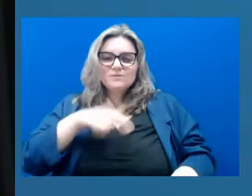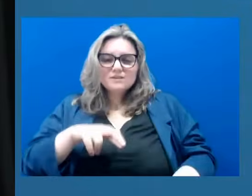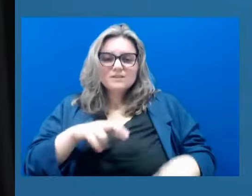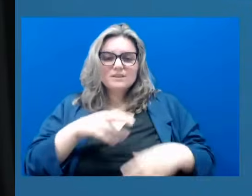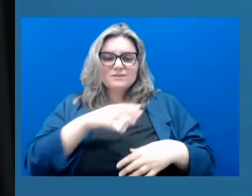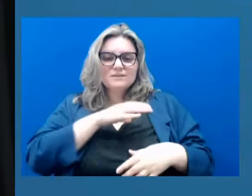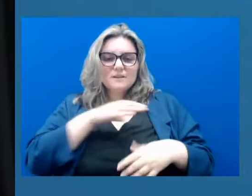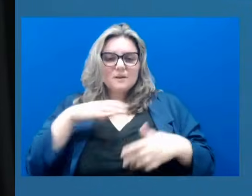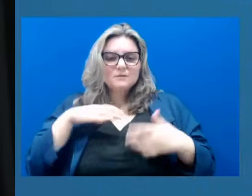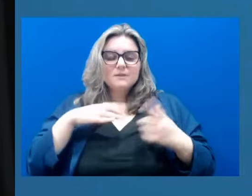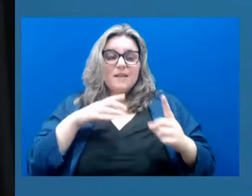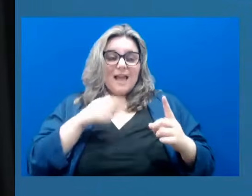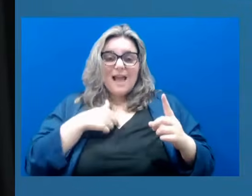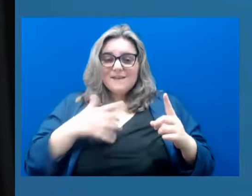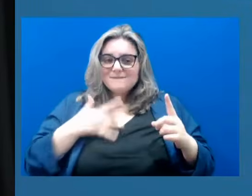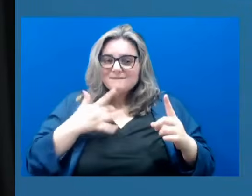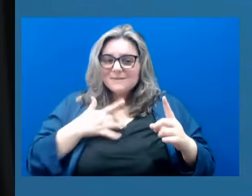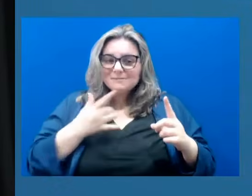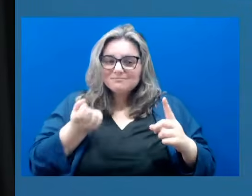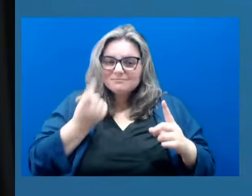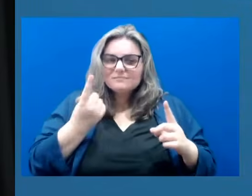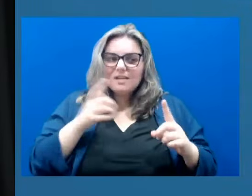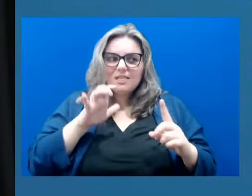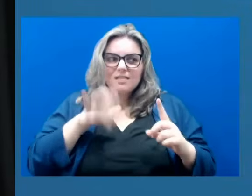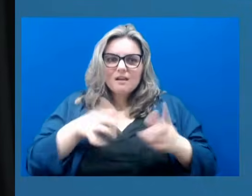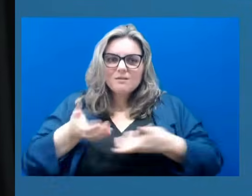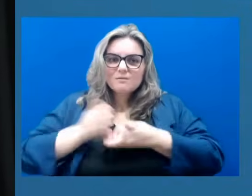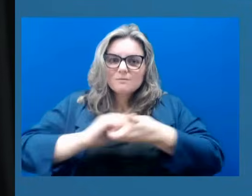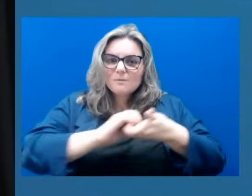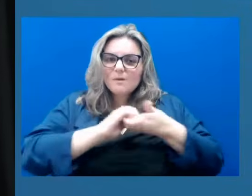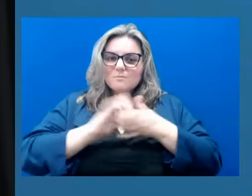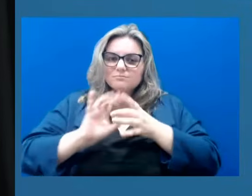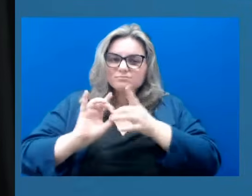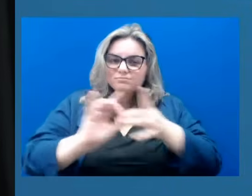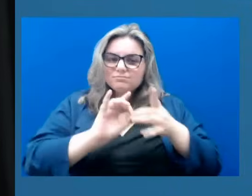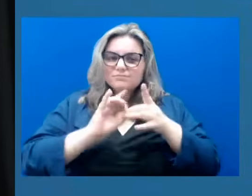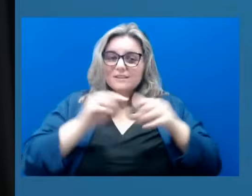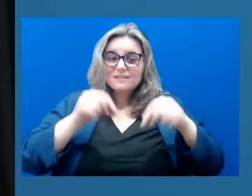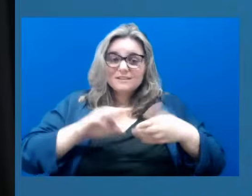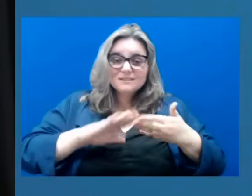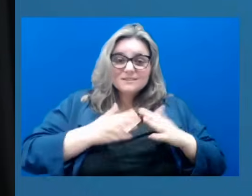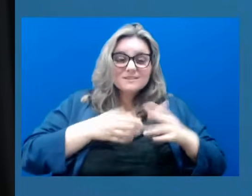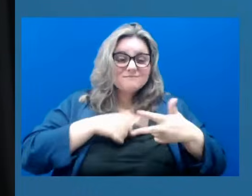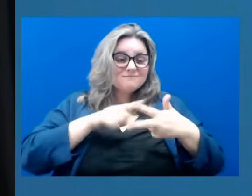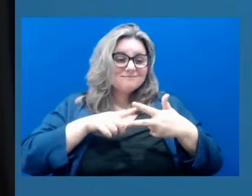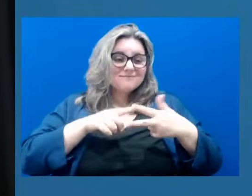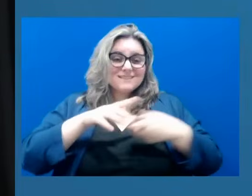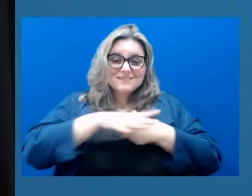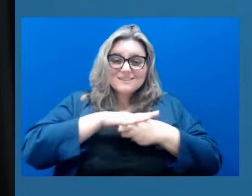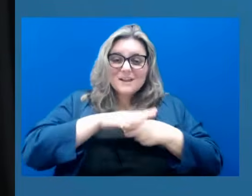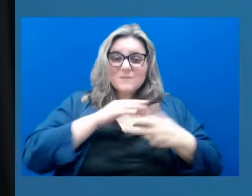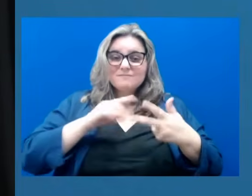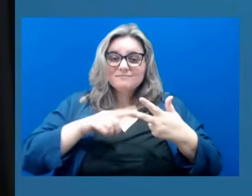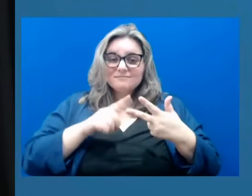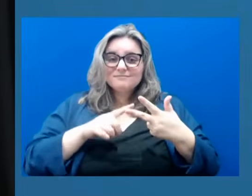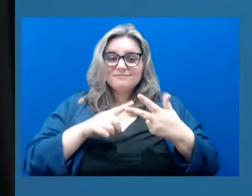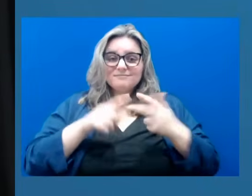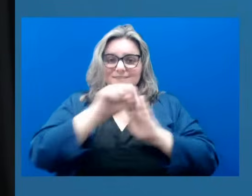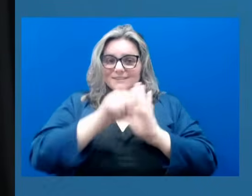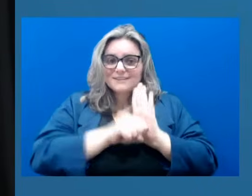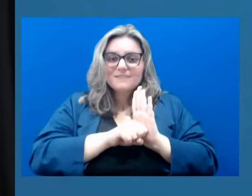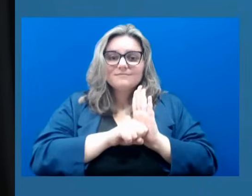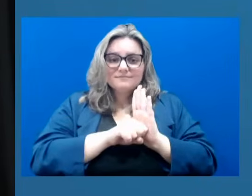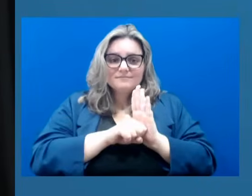cooperation that exists in this city, in this county, and in this state. That's today's main story. But there's a